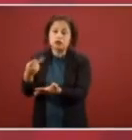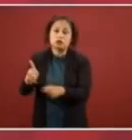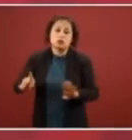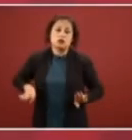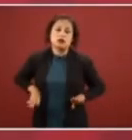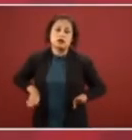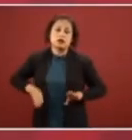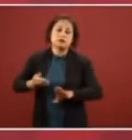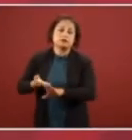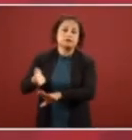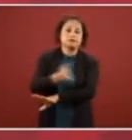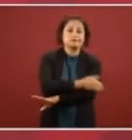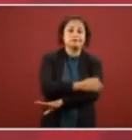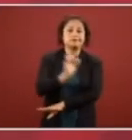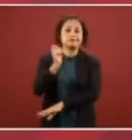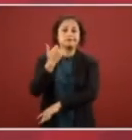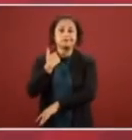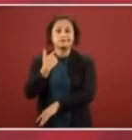Cuando hablaban de reforma fiscal,